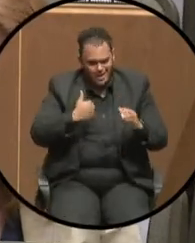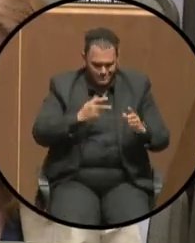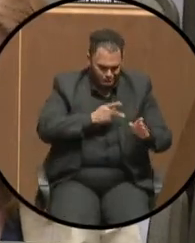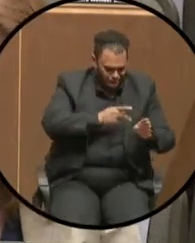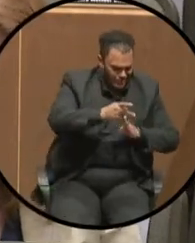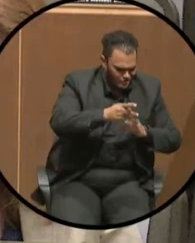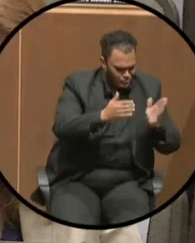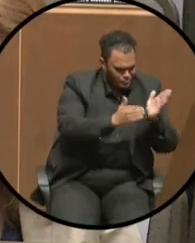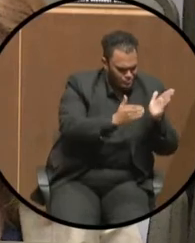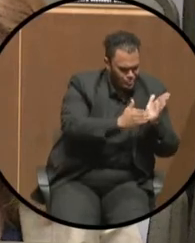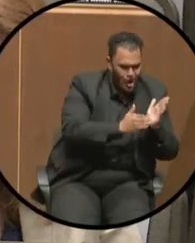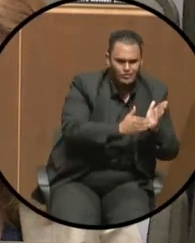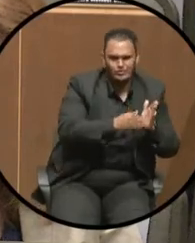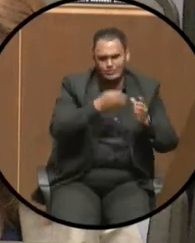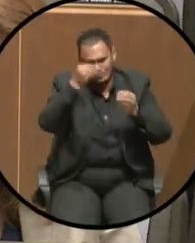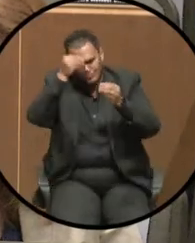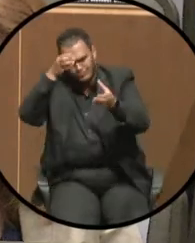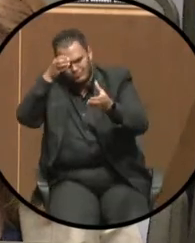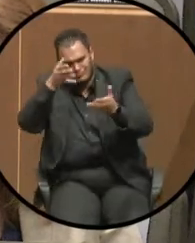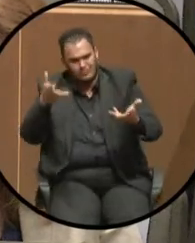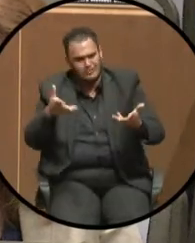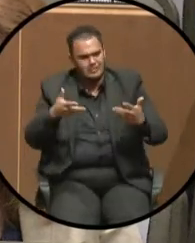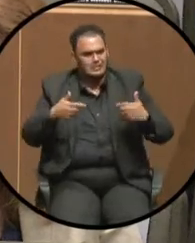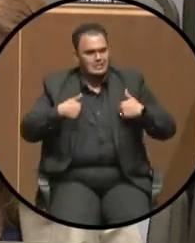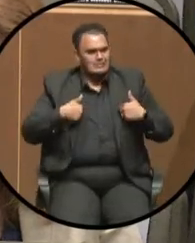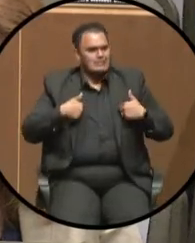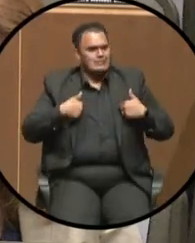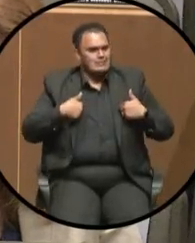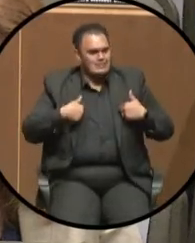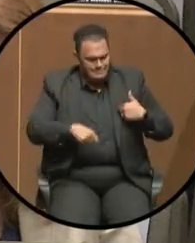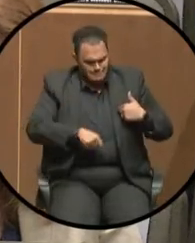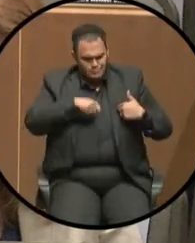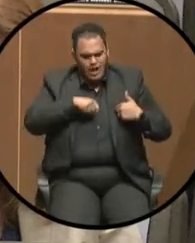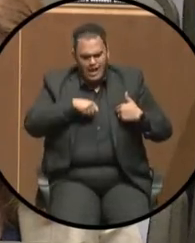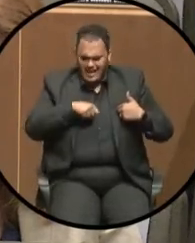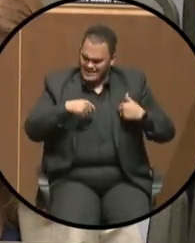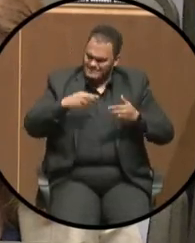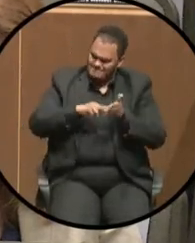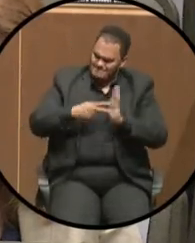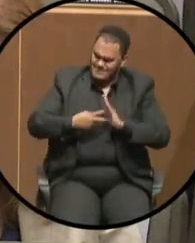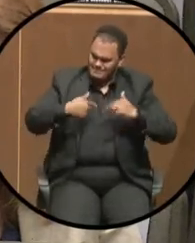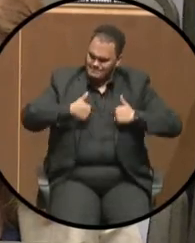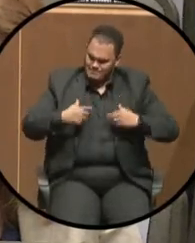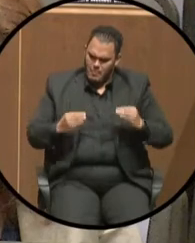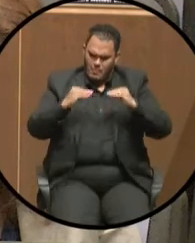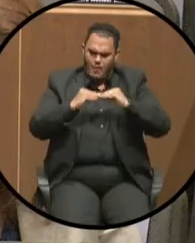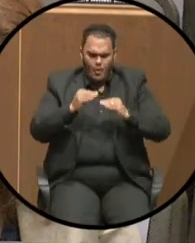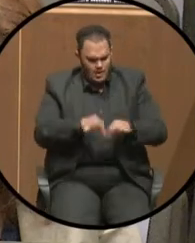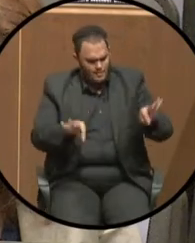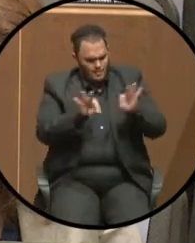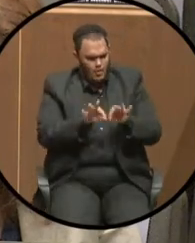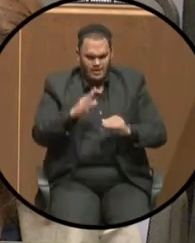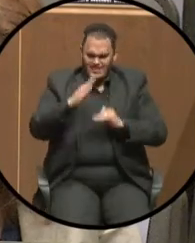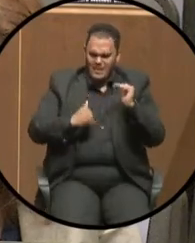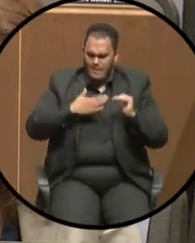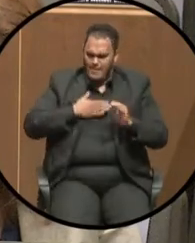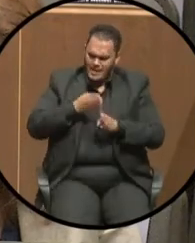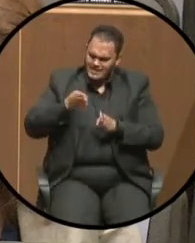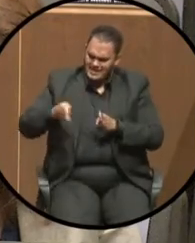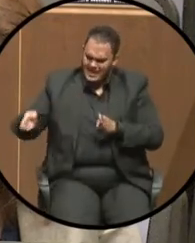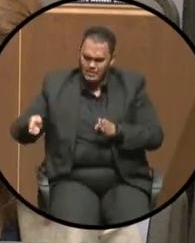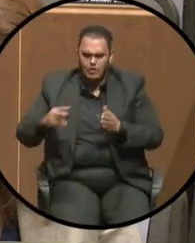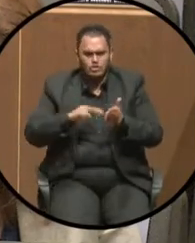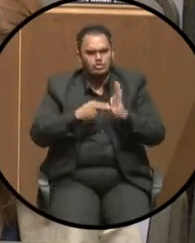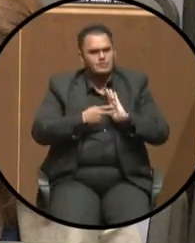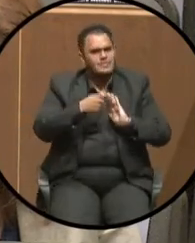you are more important than your neighbor. Pride is something that severs the soul from grace. Grace and compassion for our fellow